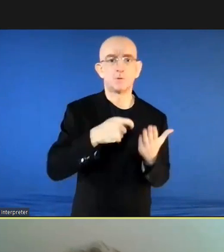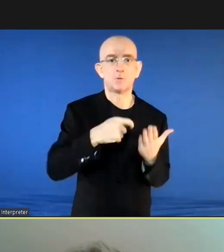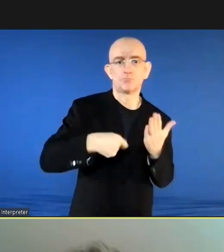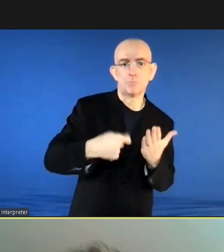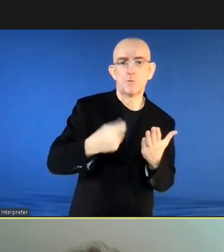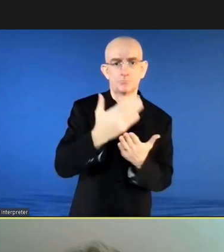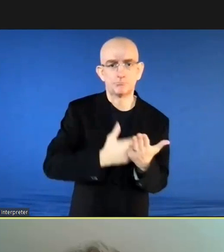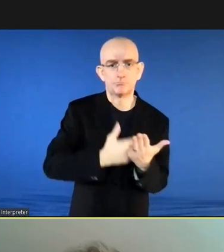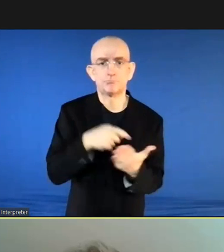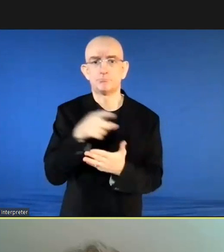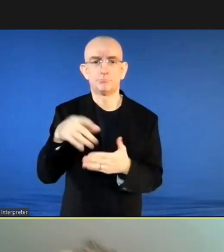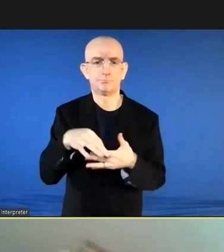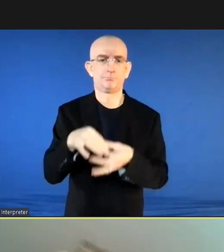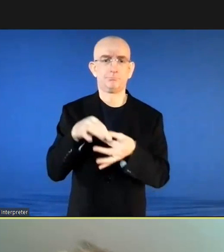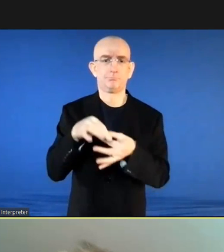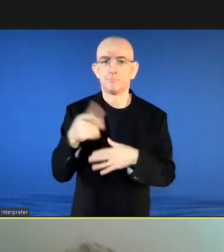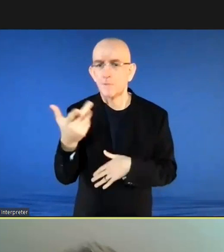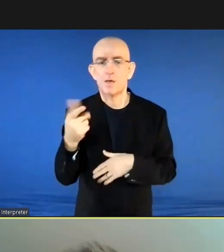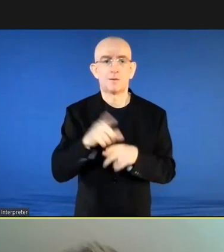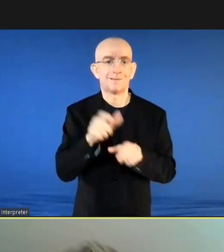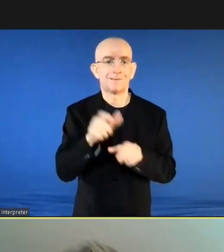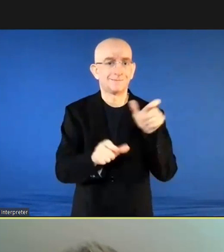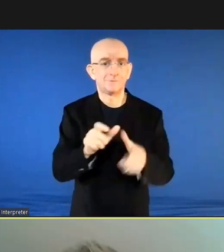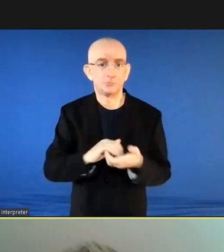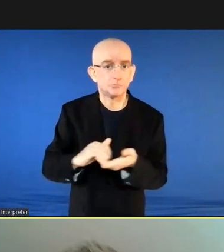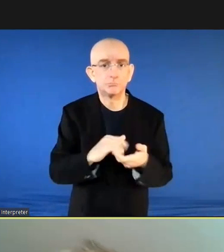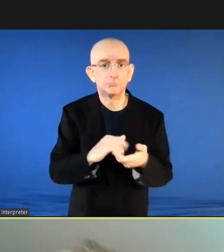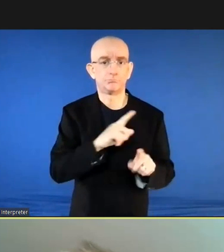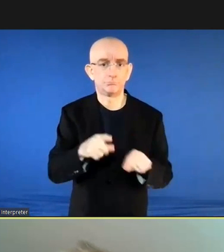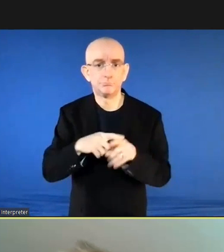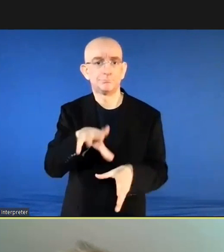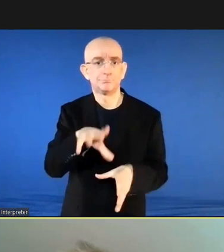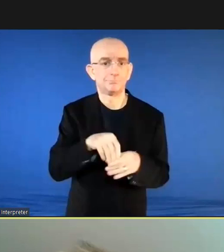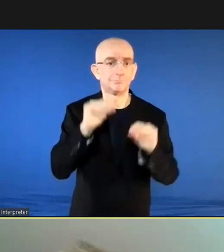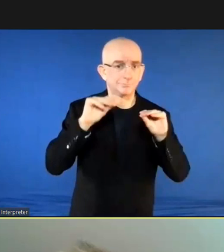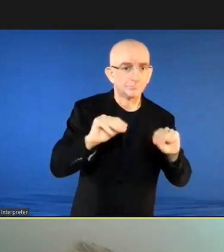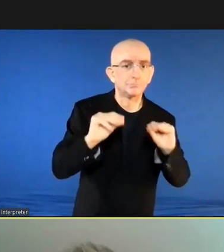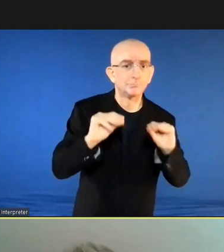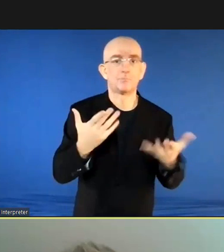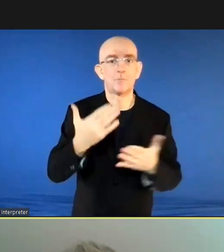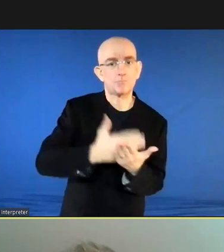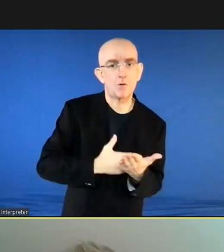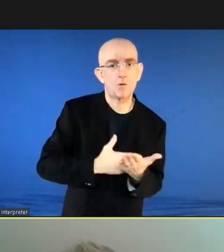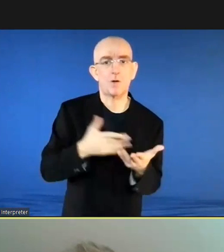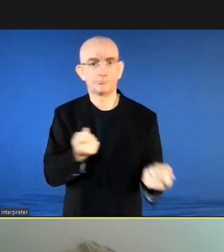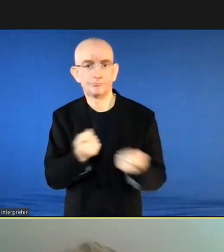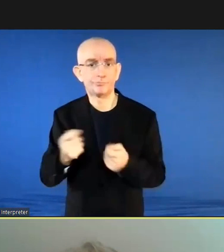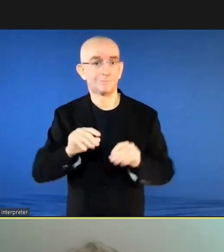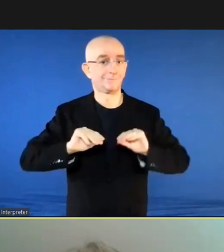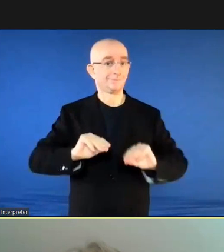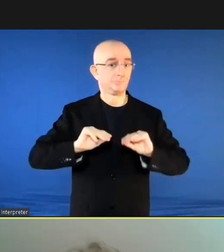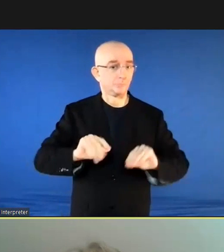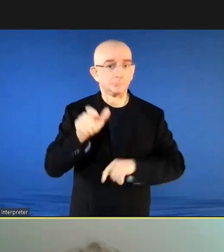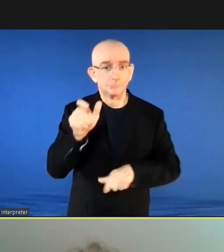community organisations, to some of the world's biggest NGOs. We really do have a multiplicity of experts here